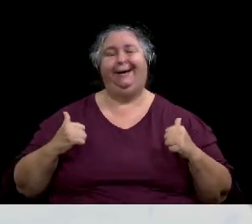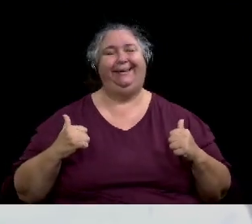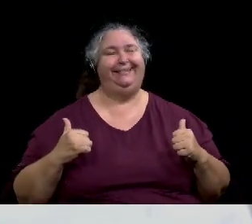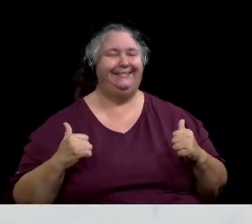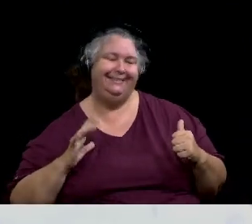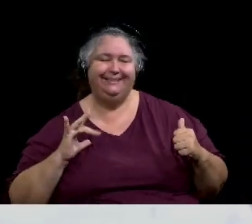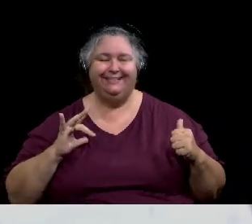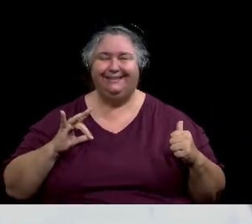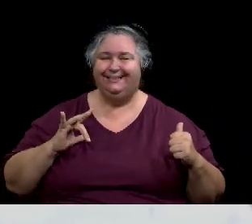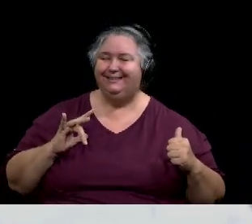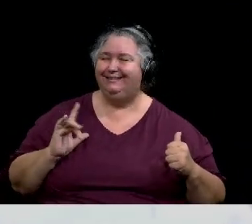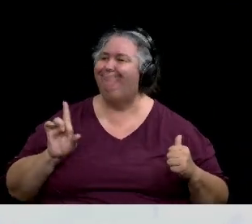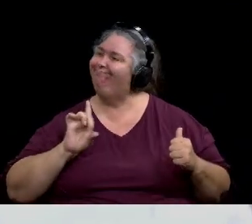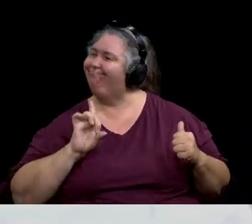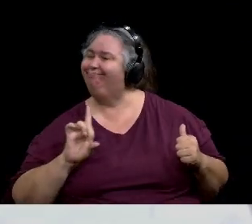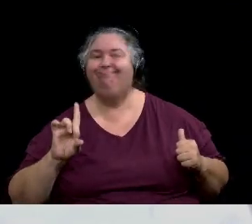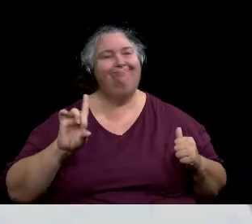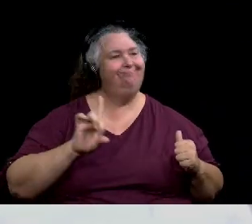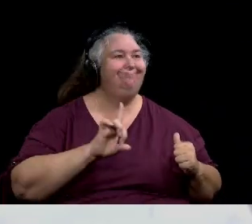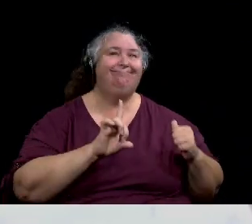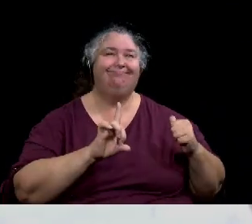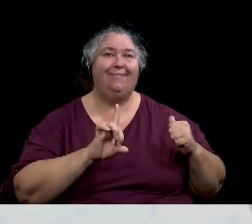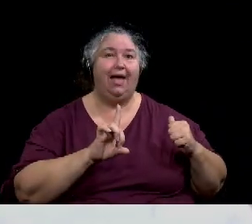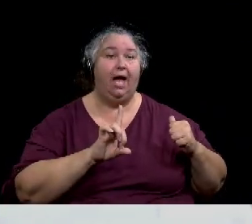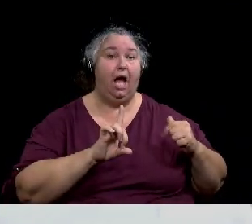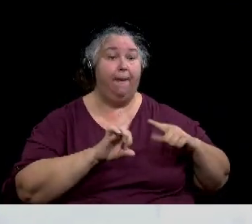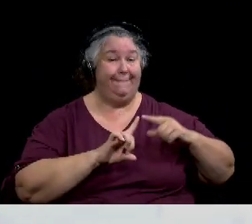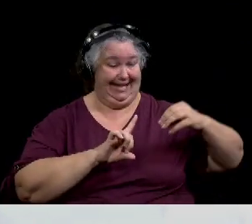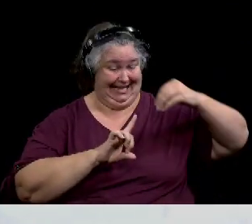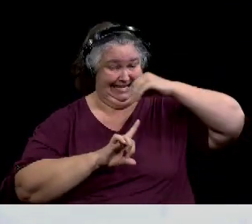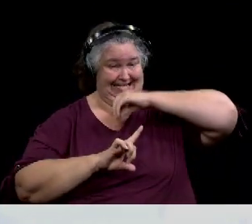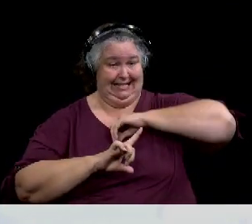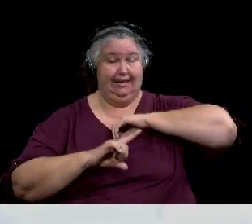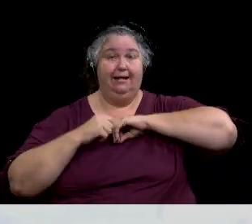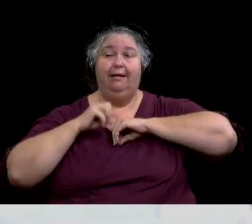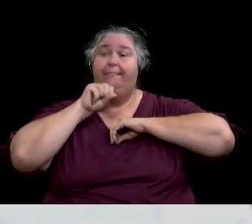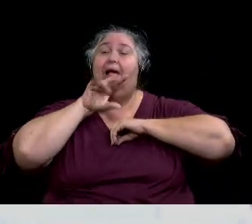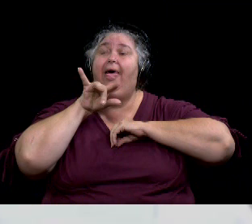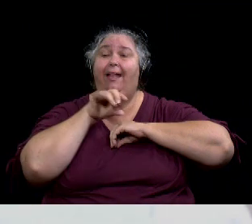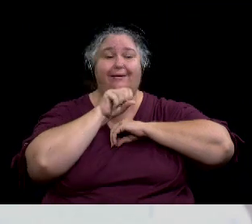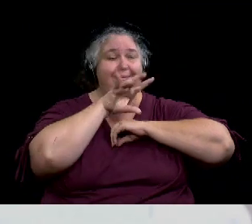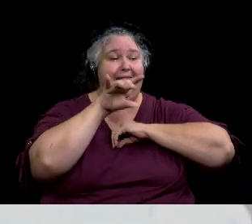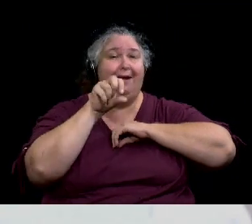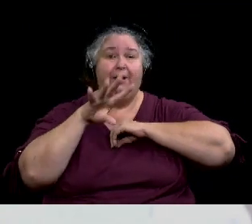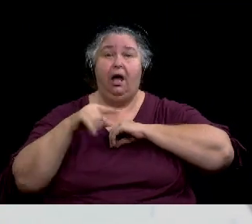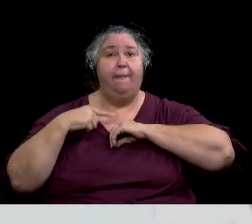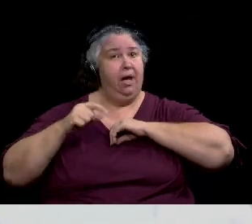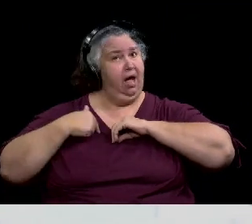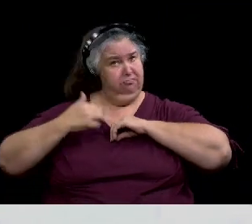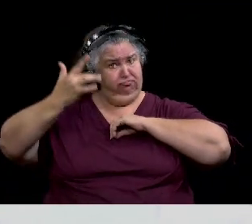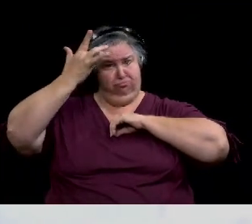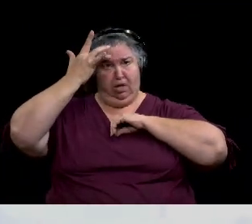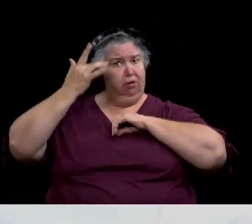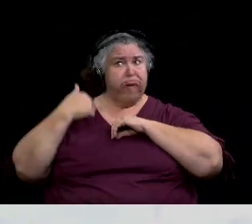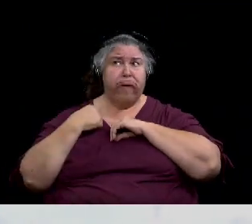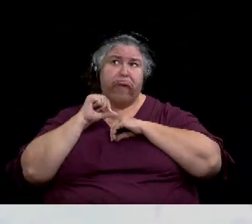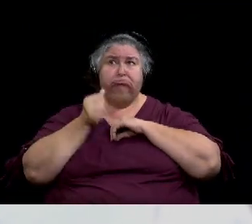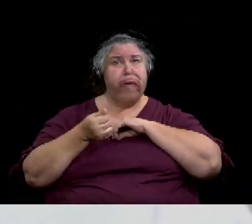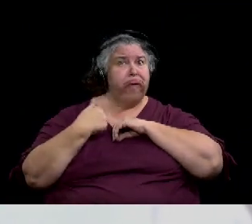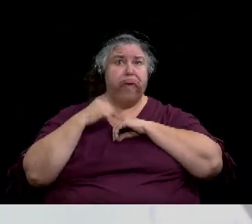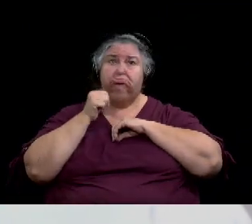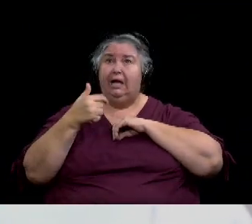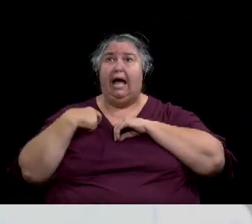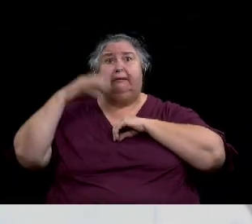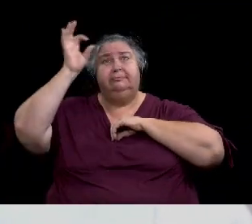are walking around unintentionally spewing virus into the air around them without knowing it.